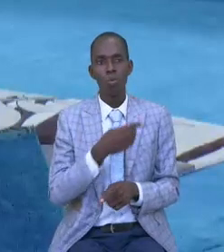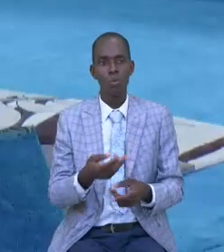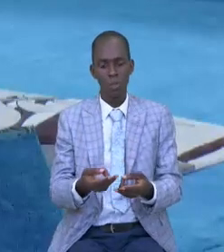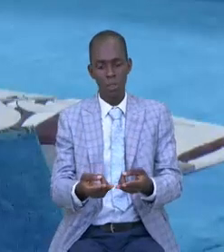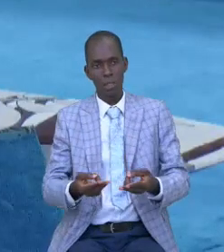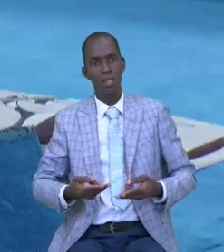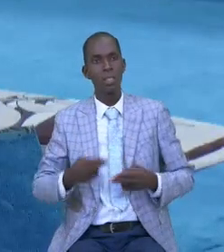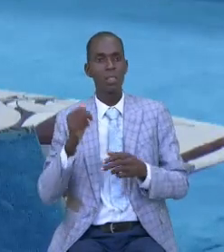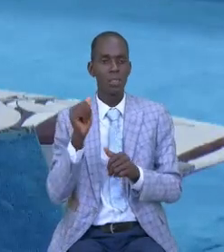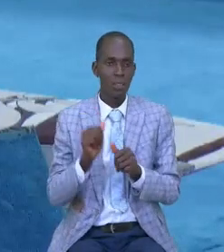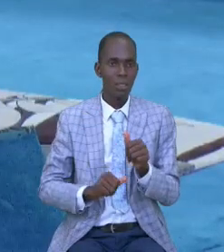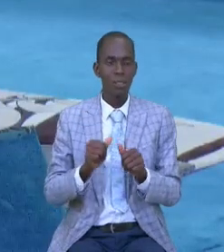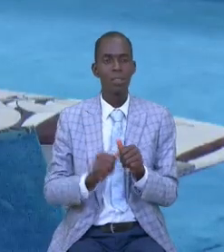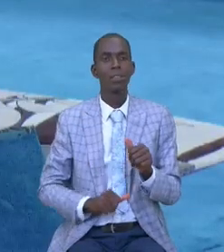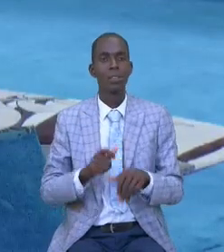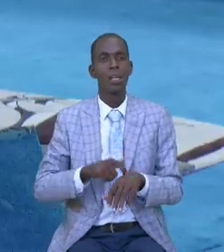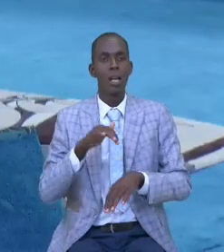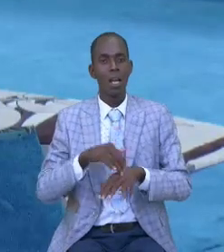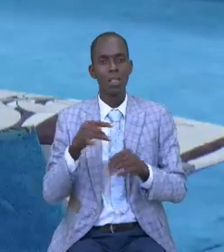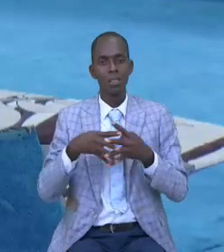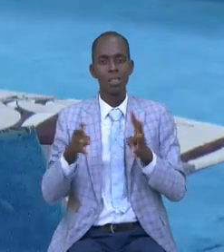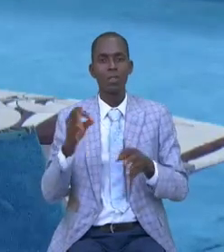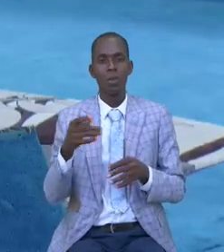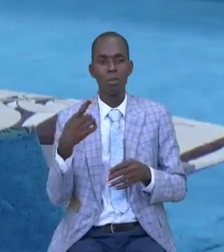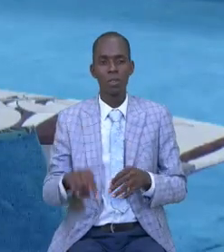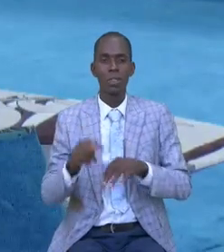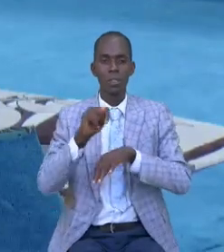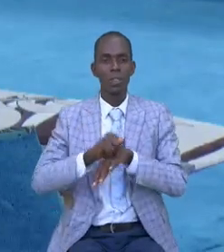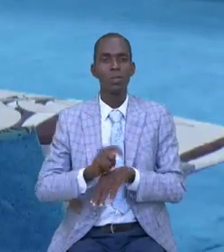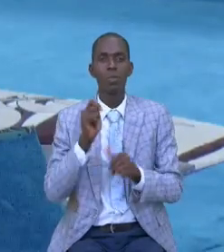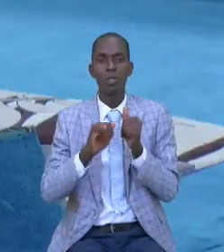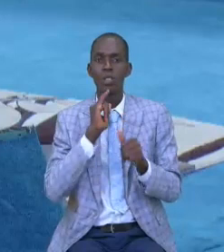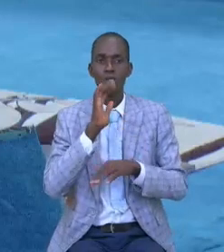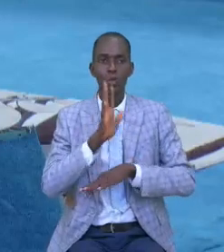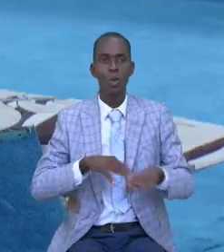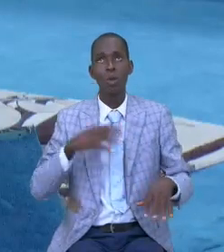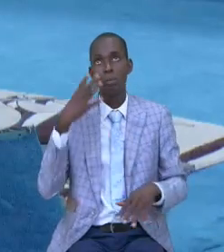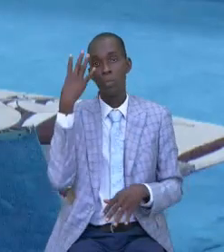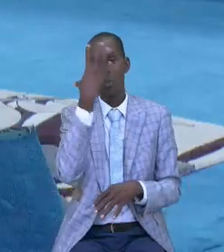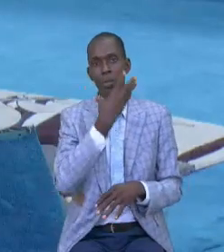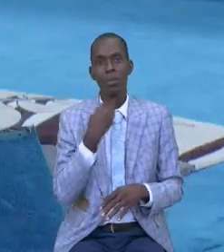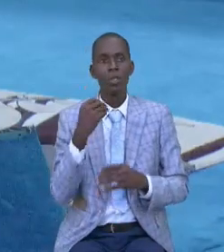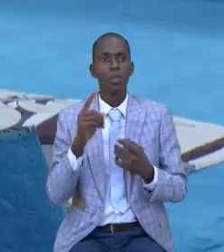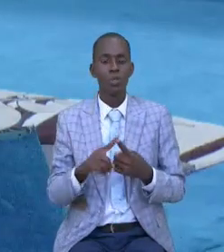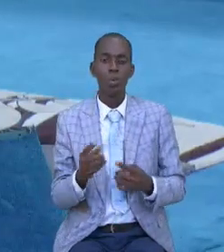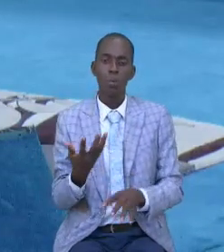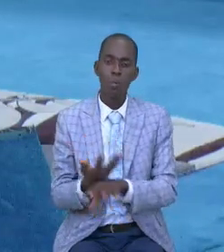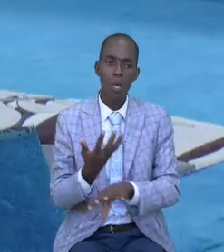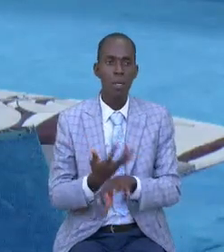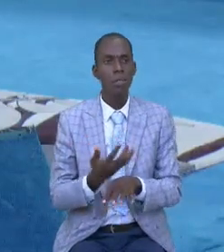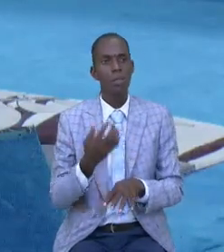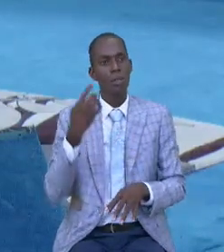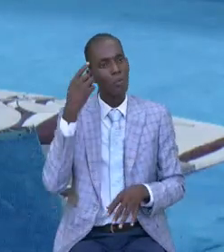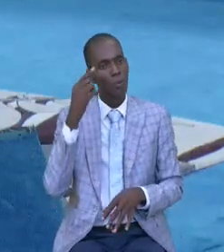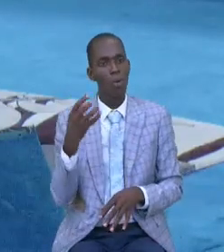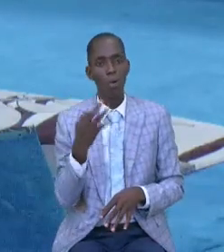the gate of the temple, which is called Beautiful, to ask alms of them, because the